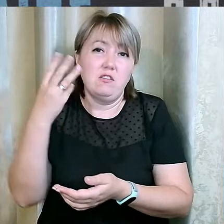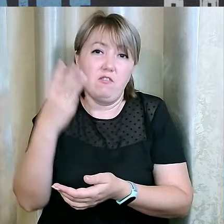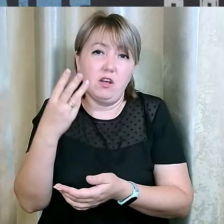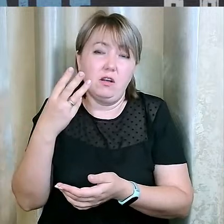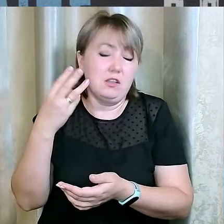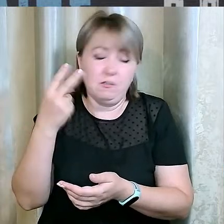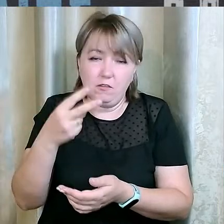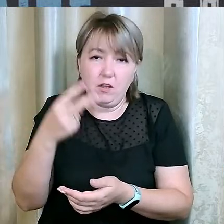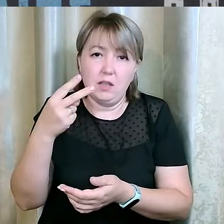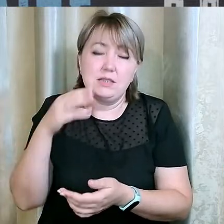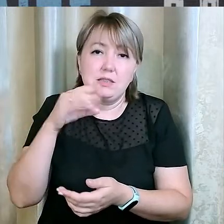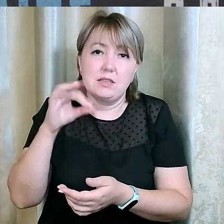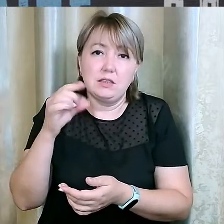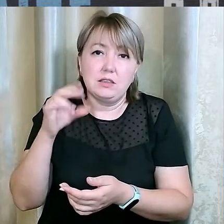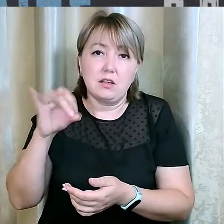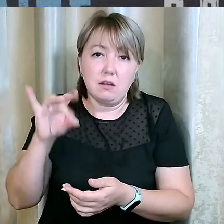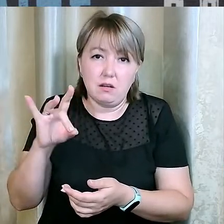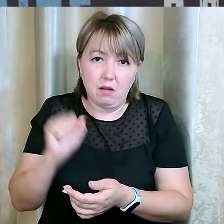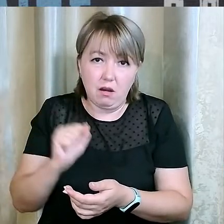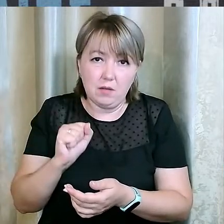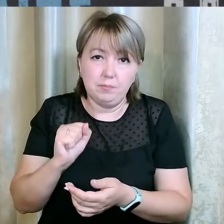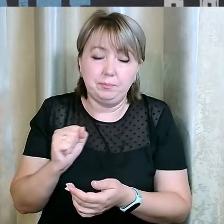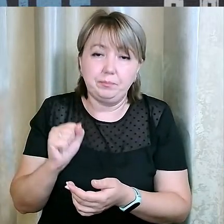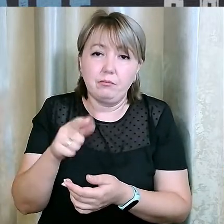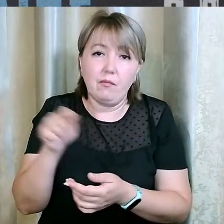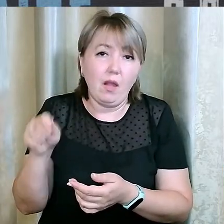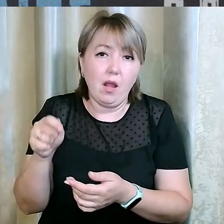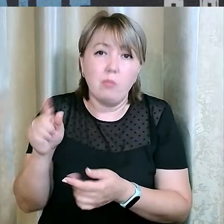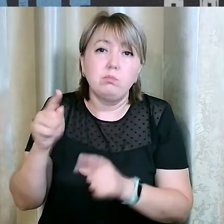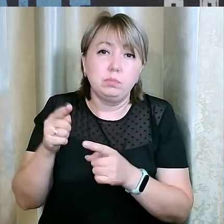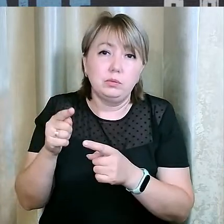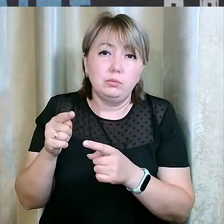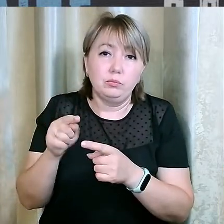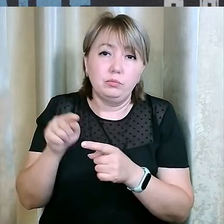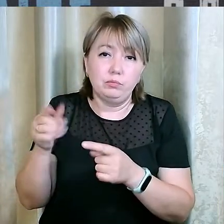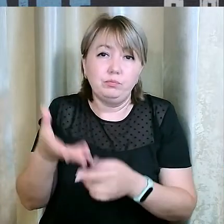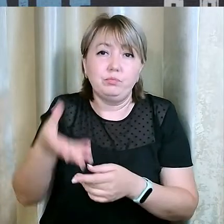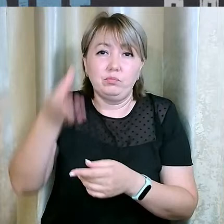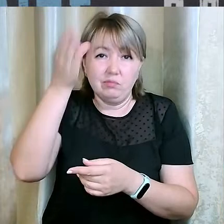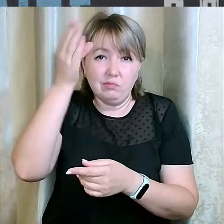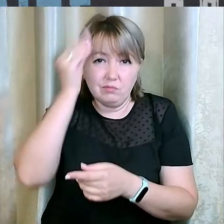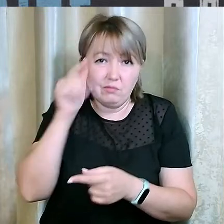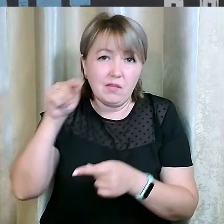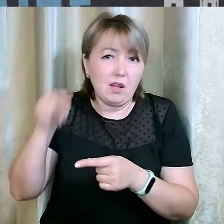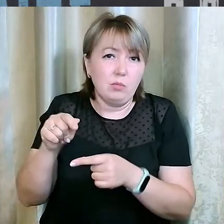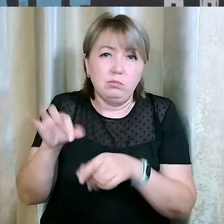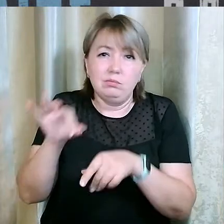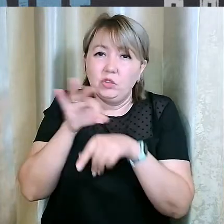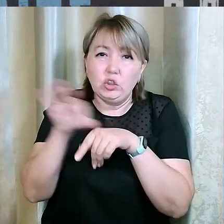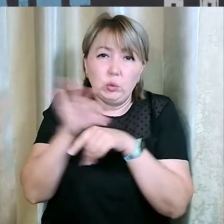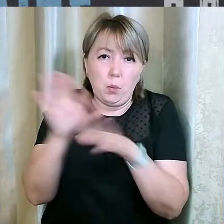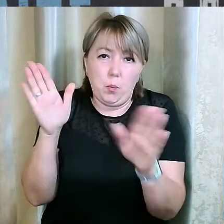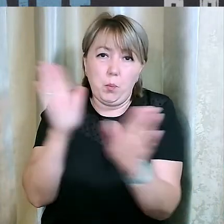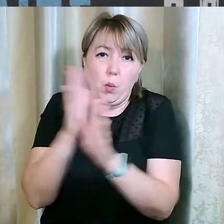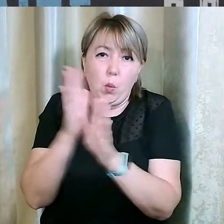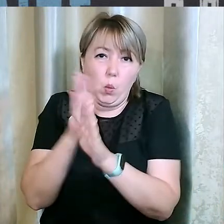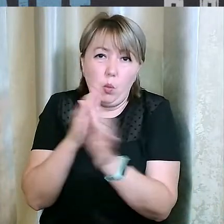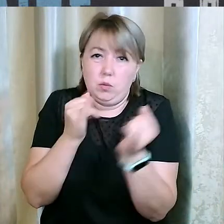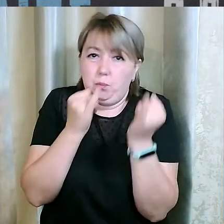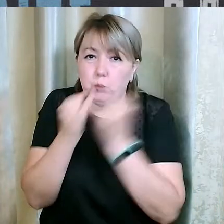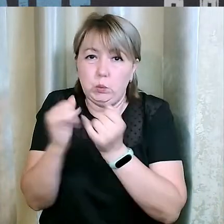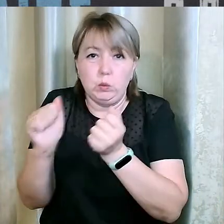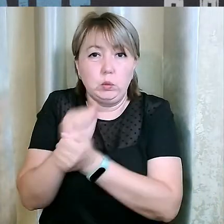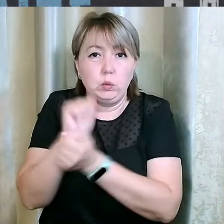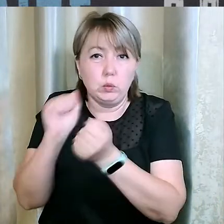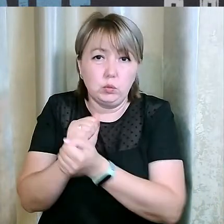of yield, reaching 40 tons per hectare each. The weakest productivity is in the Ismail region, where it is